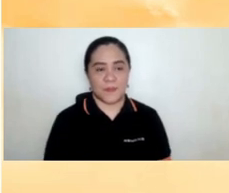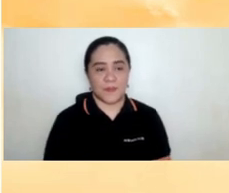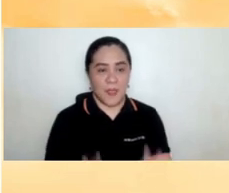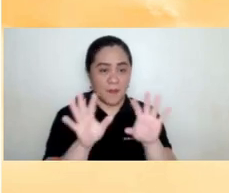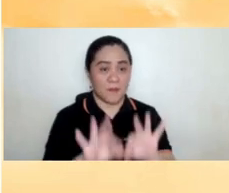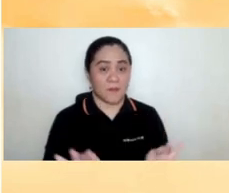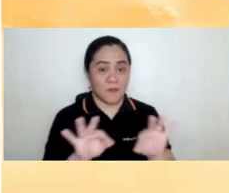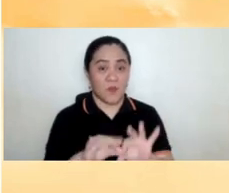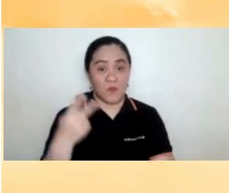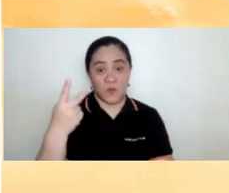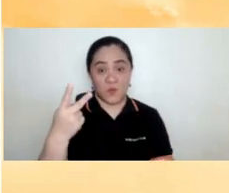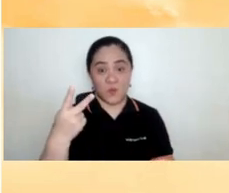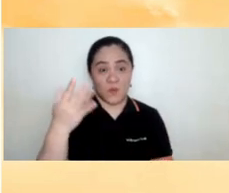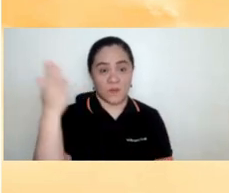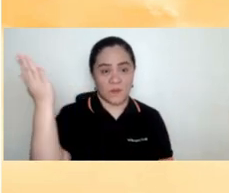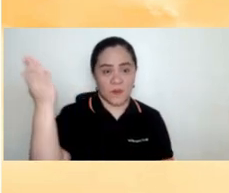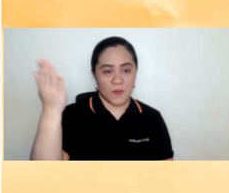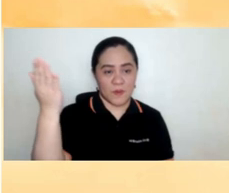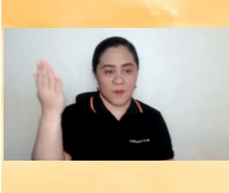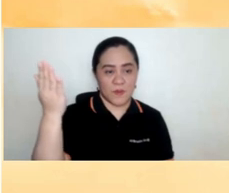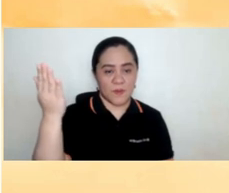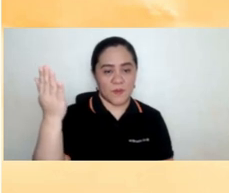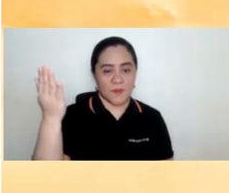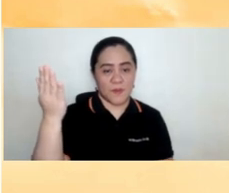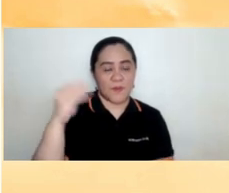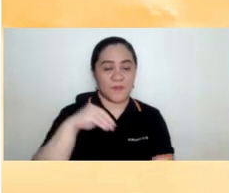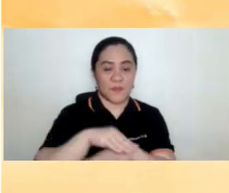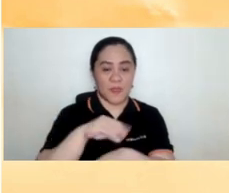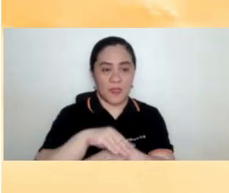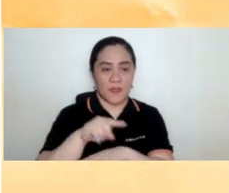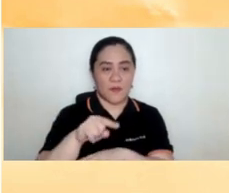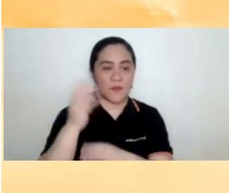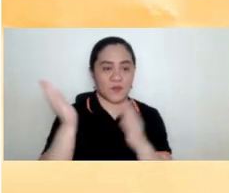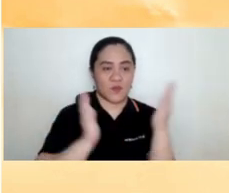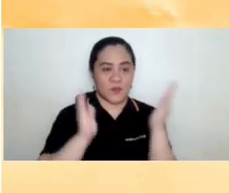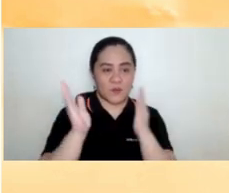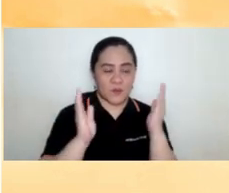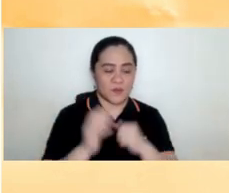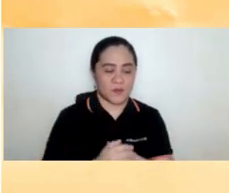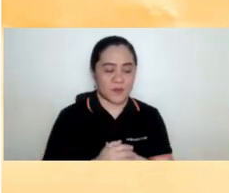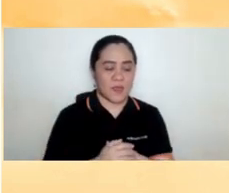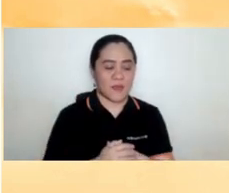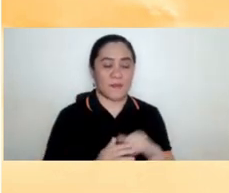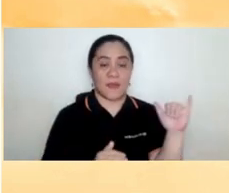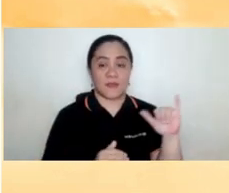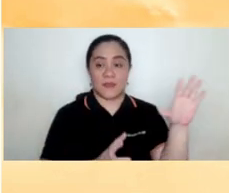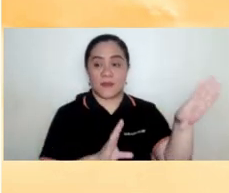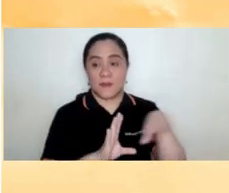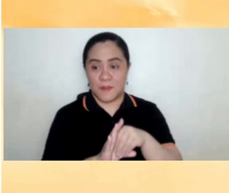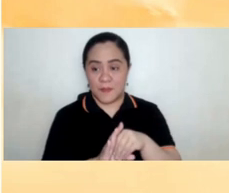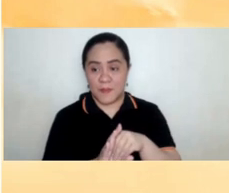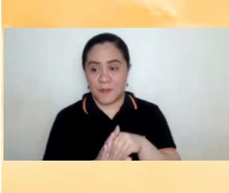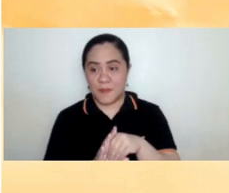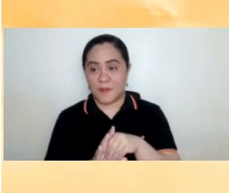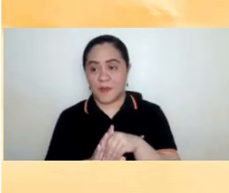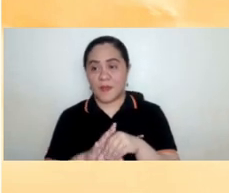resource persons, both from We Thrive Consultancy and Wellbeing Services, which I'm also a part of. We are also a part of